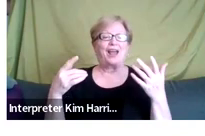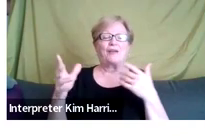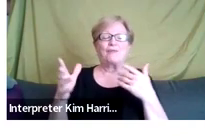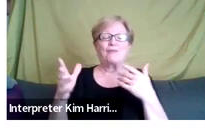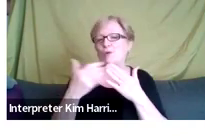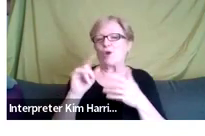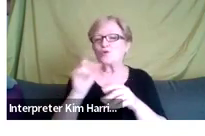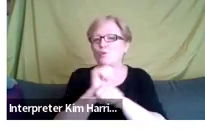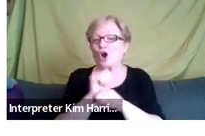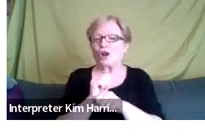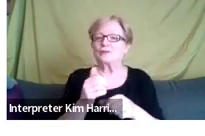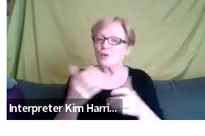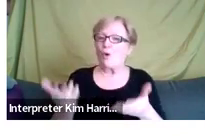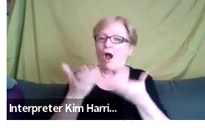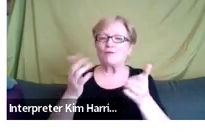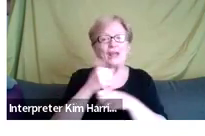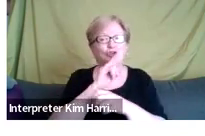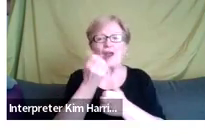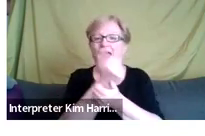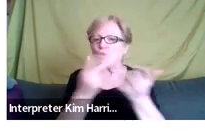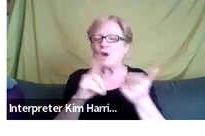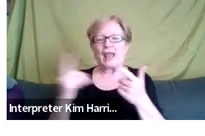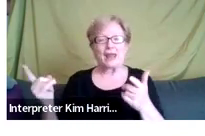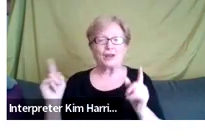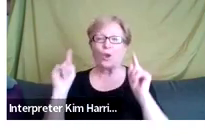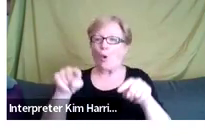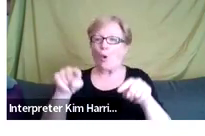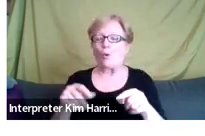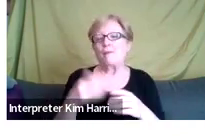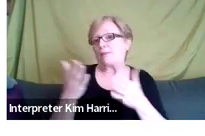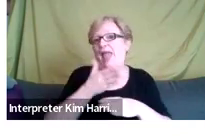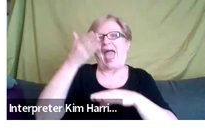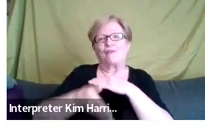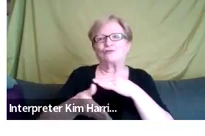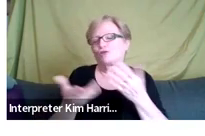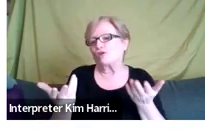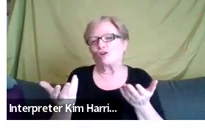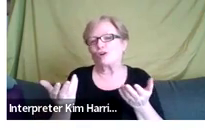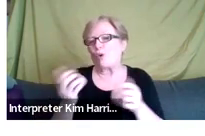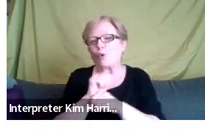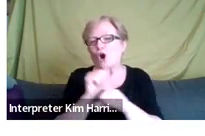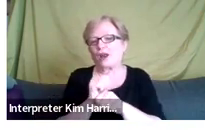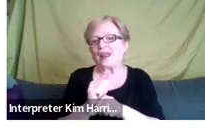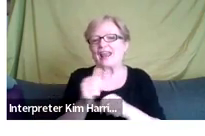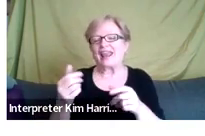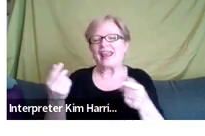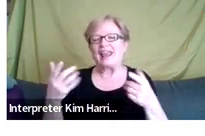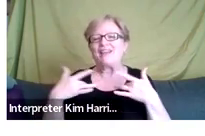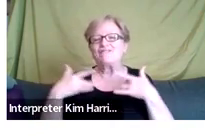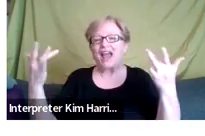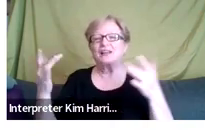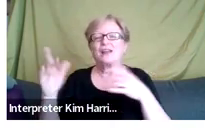work. So maybe there's an after work event, making sure that event space is